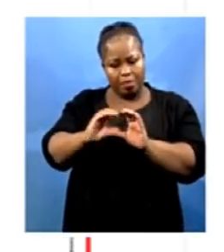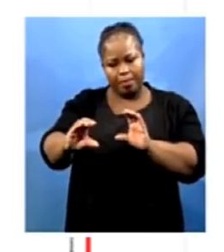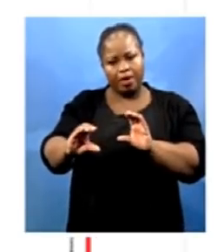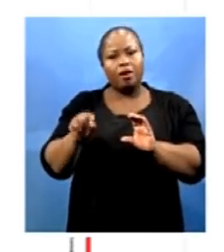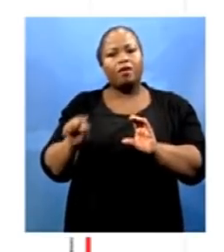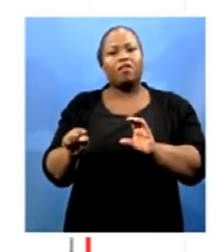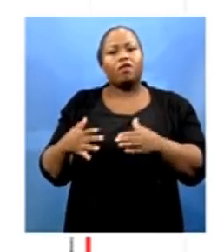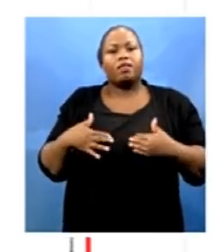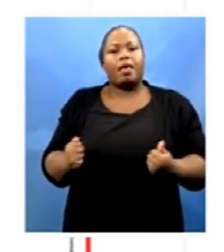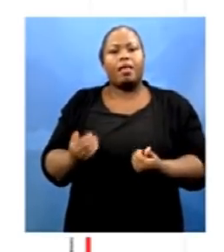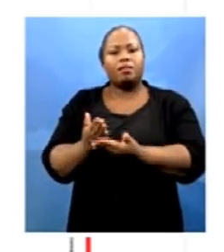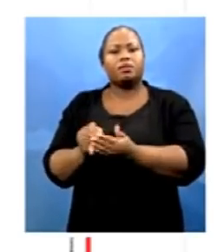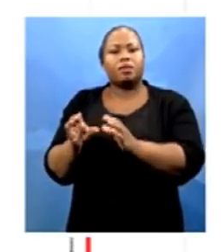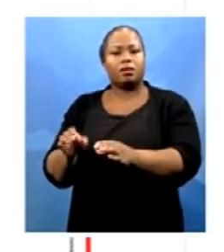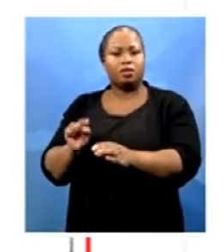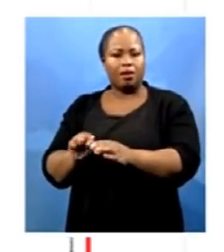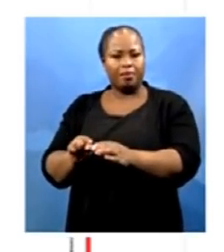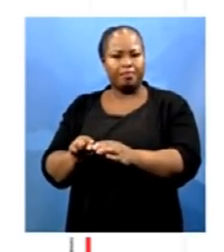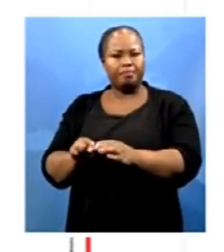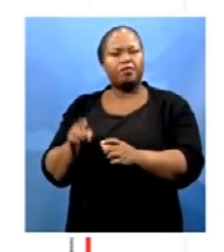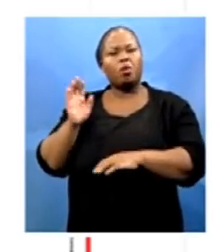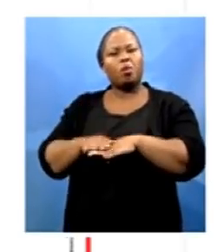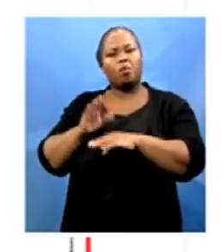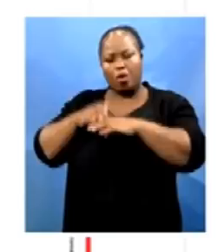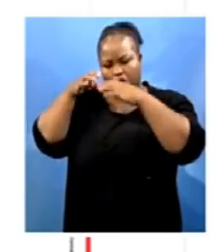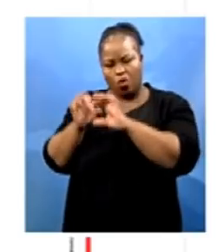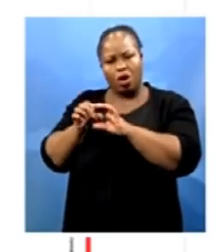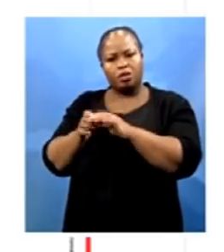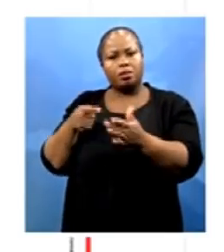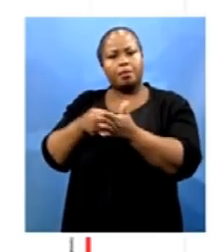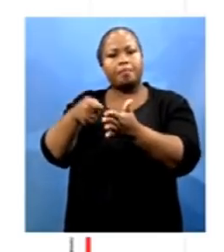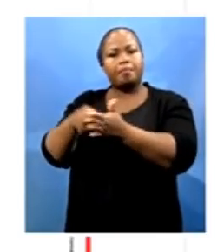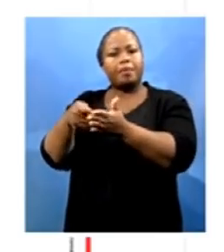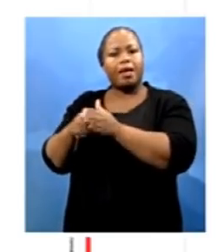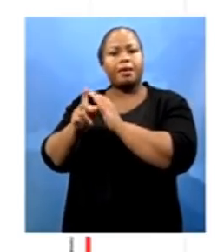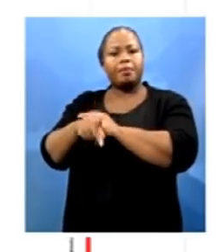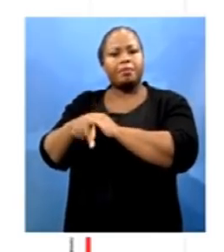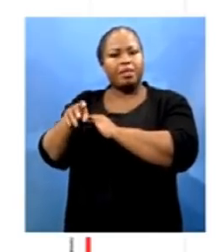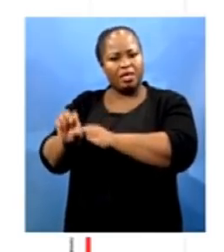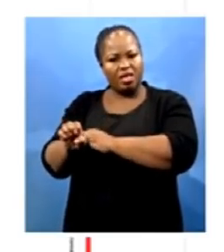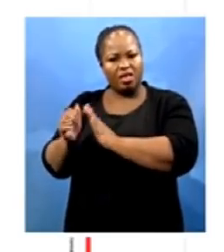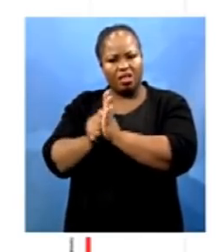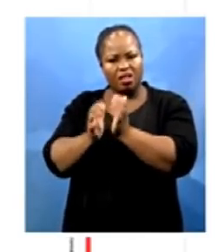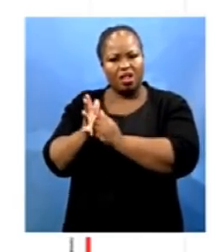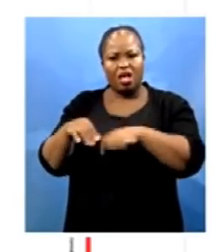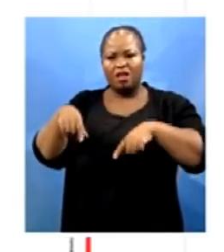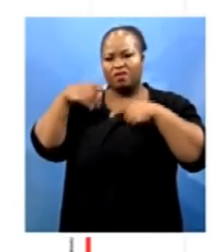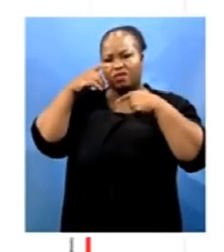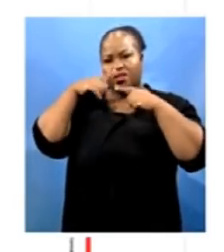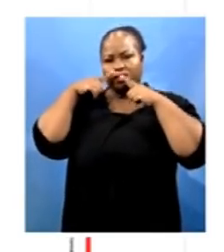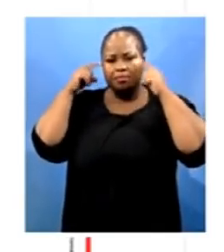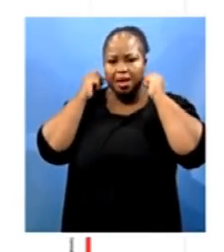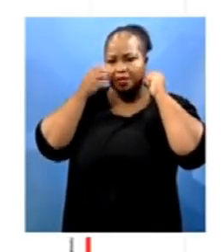purchase of personal protective equipment that will protect frontline healthcare workers, as well as other